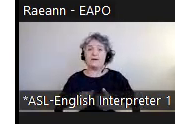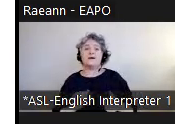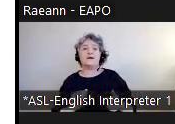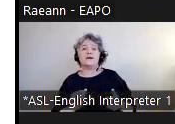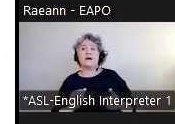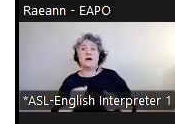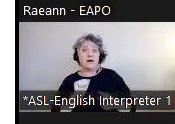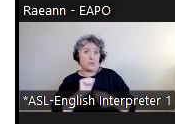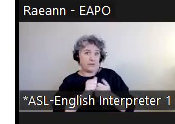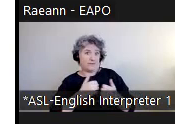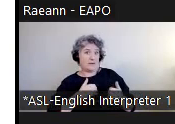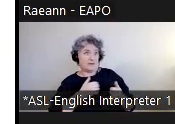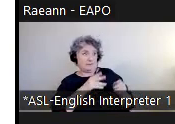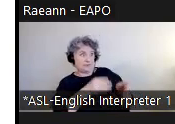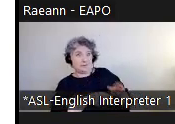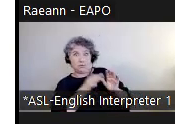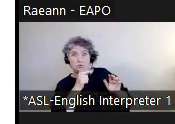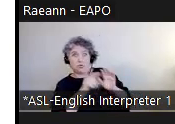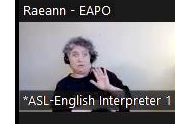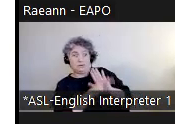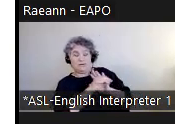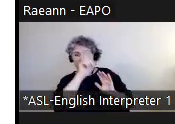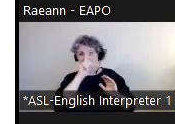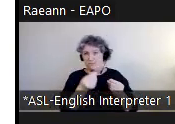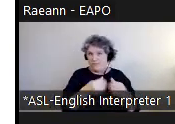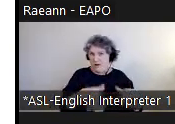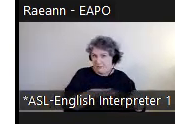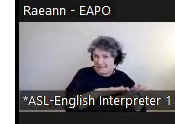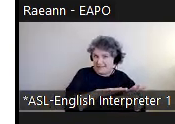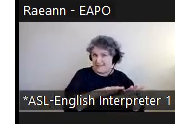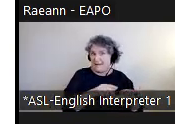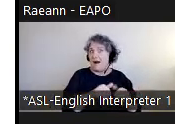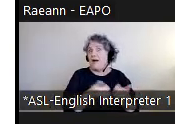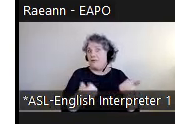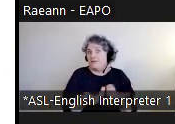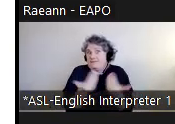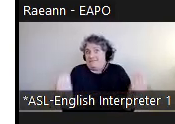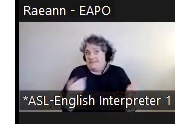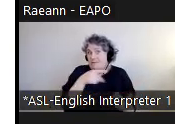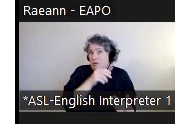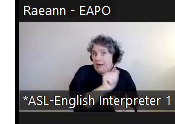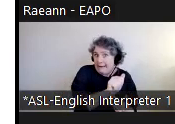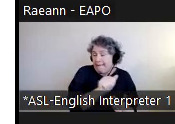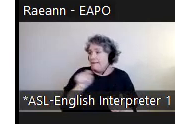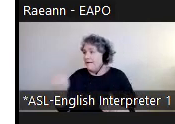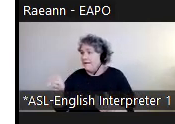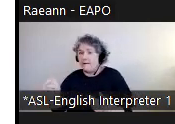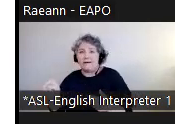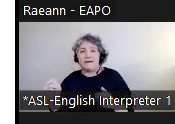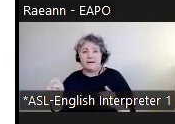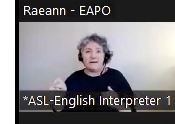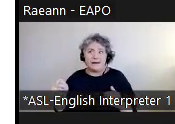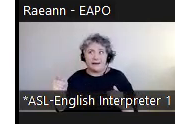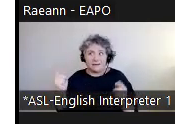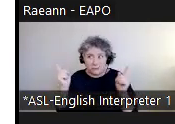property, or the attorney for property? And are they going to be able to come to decisions? Now, can your attorney